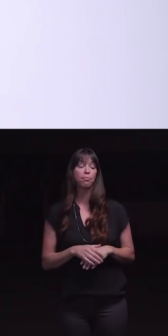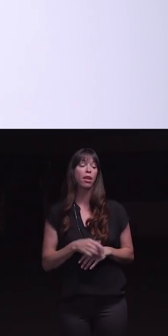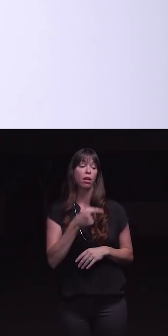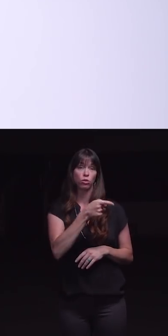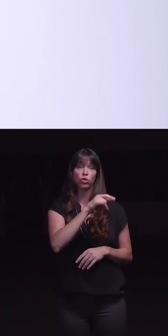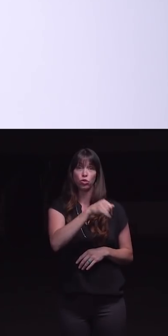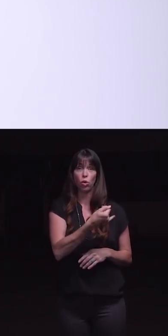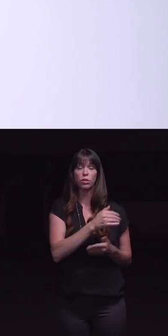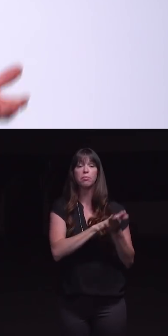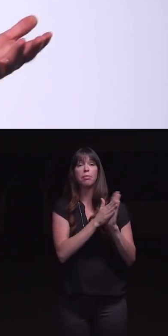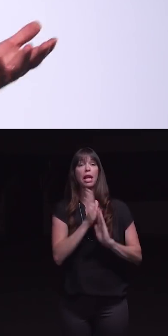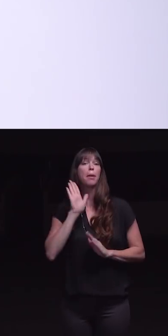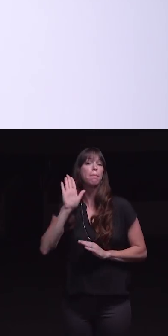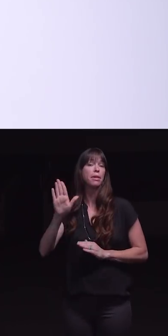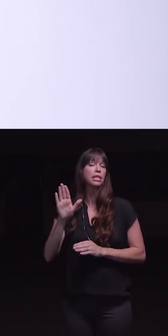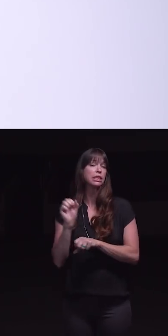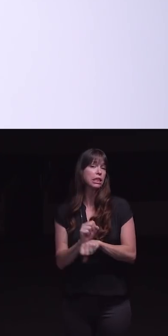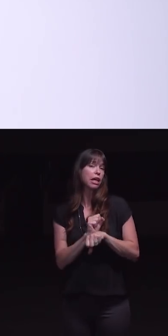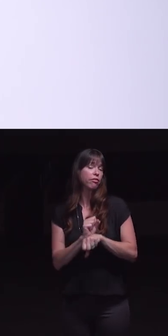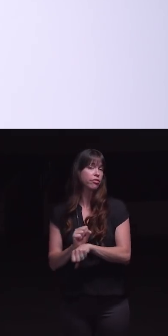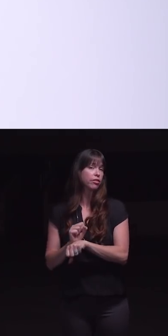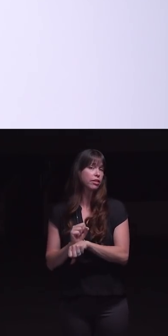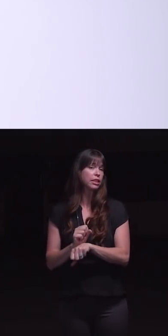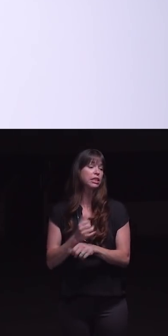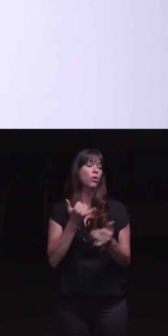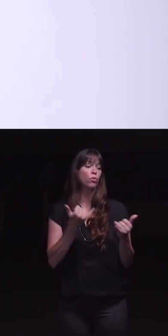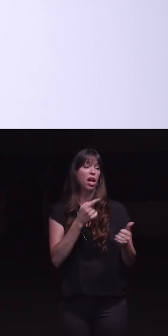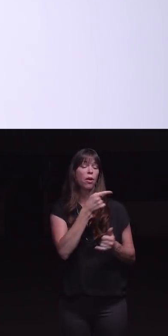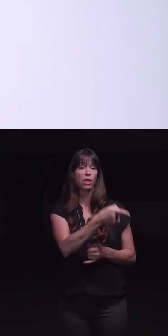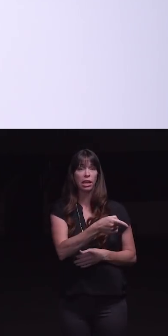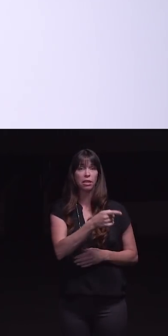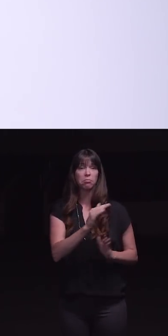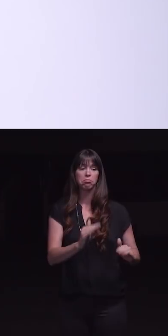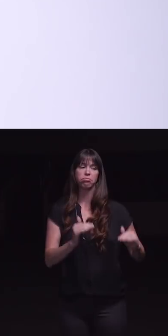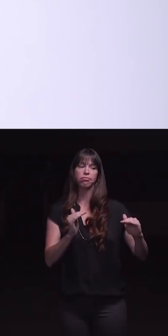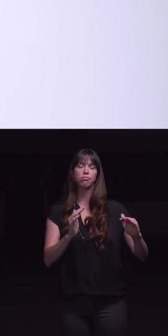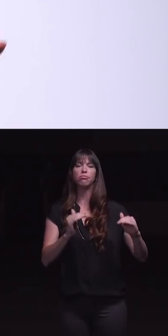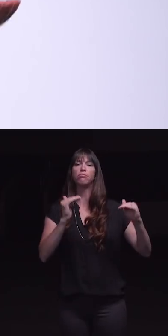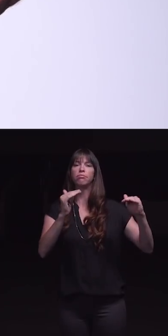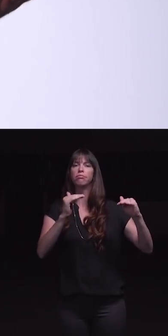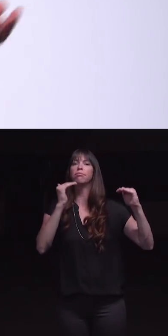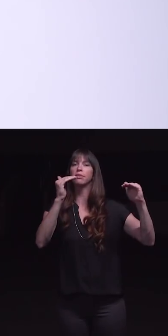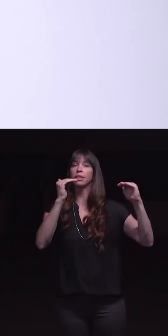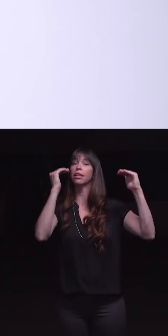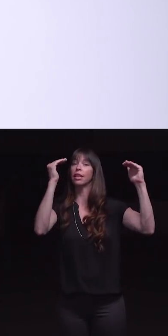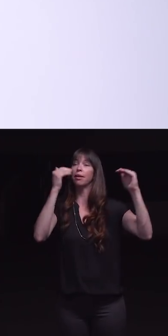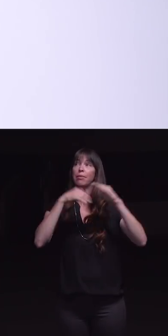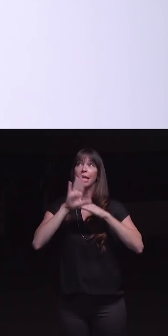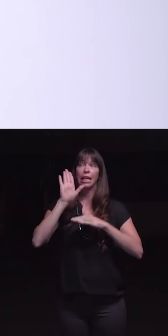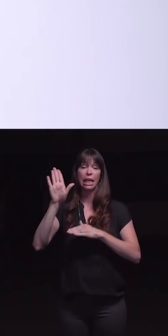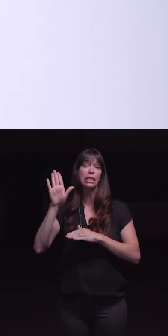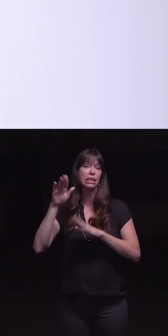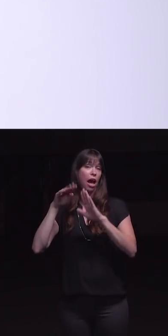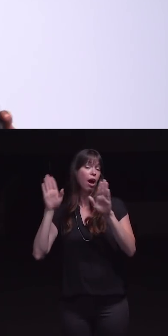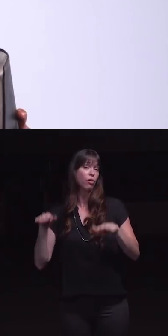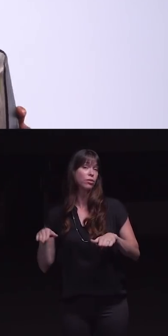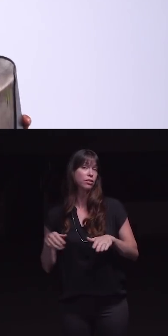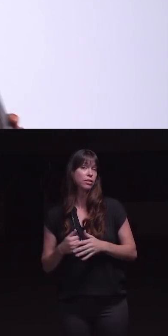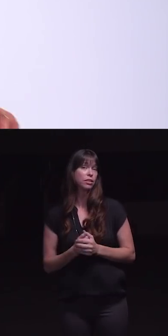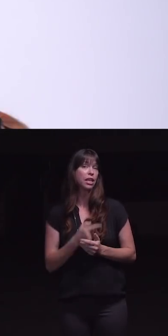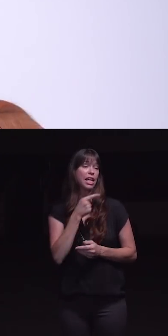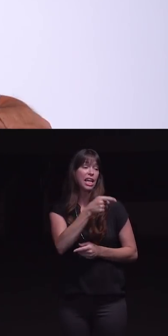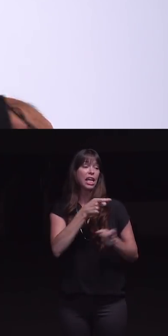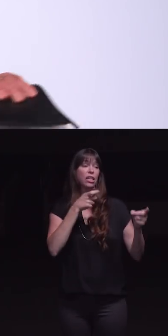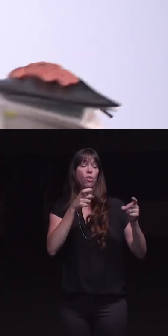young man, no longer a teenager, in his early 20s, is raising up in the hierarchy of Potiphar's house. He gets to be